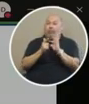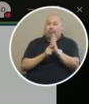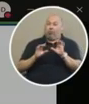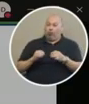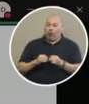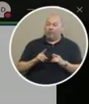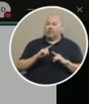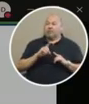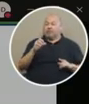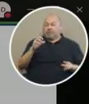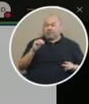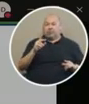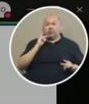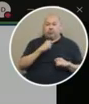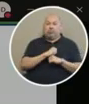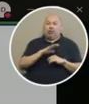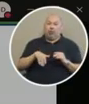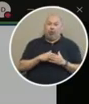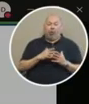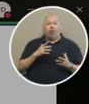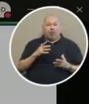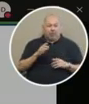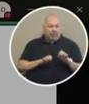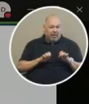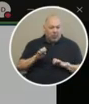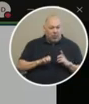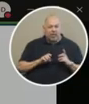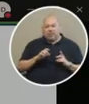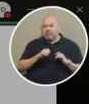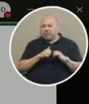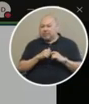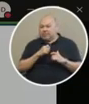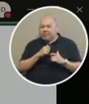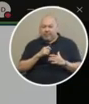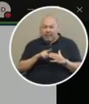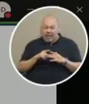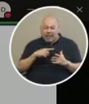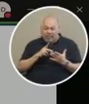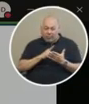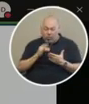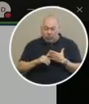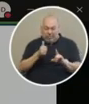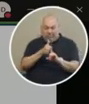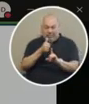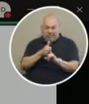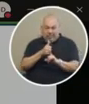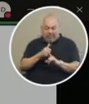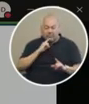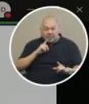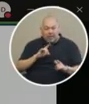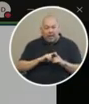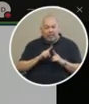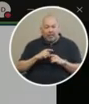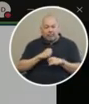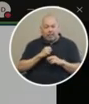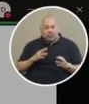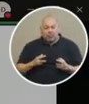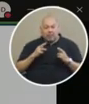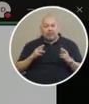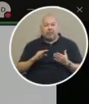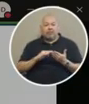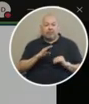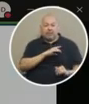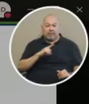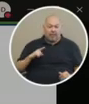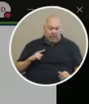OMB comptrollers to make all the final evaluations on available funding and the programs themselves, and then make recommendations to council